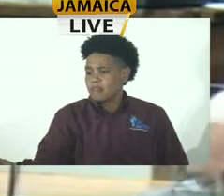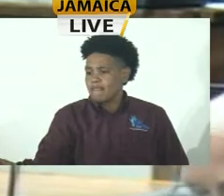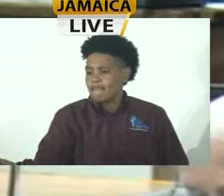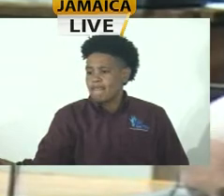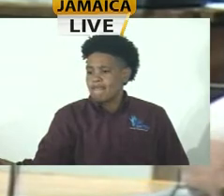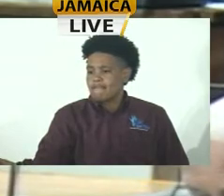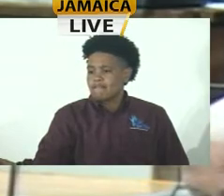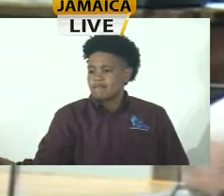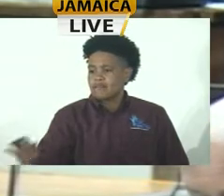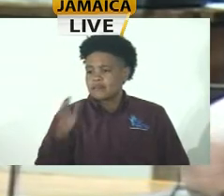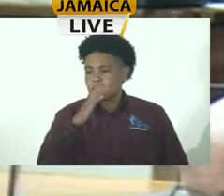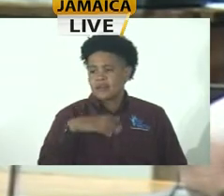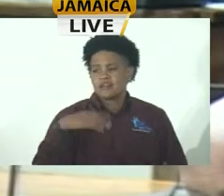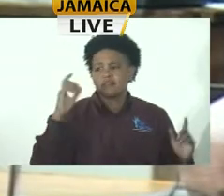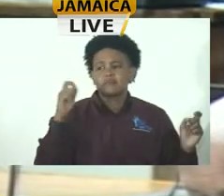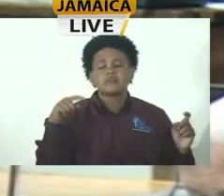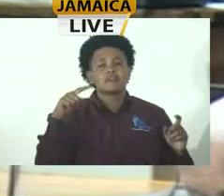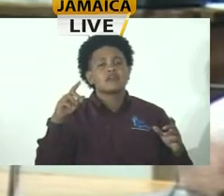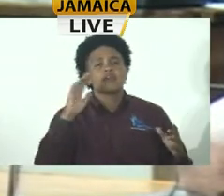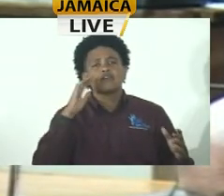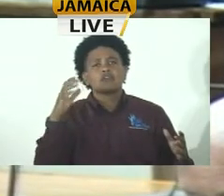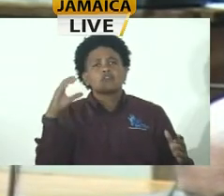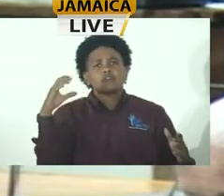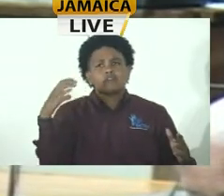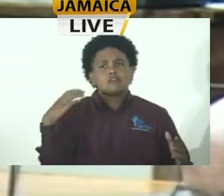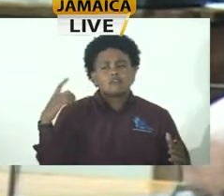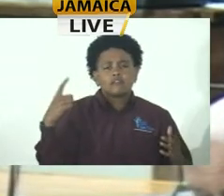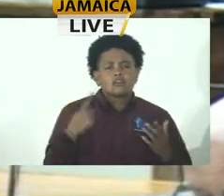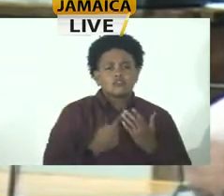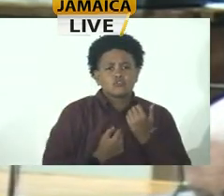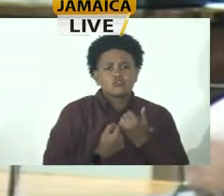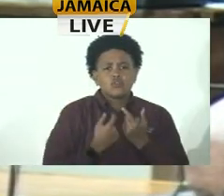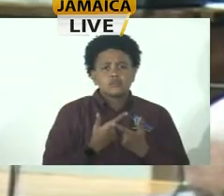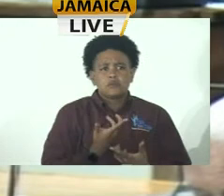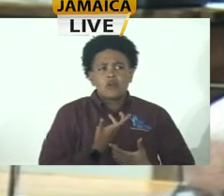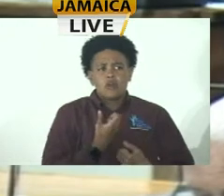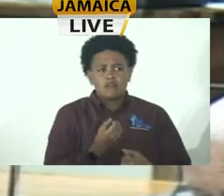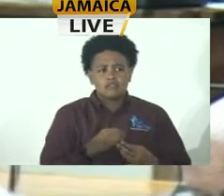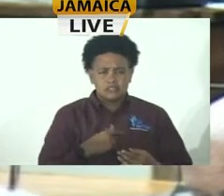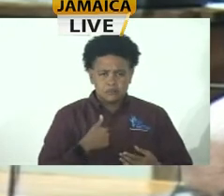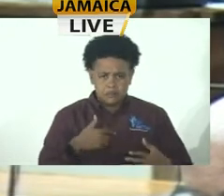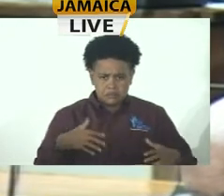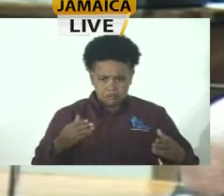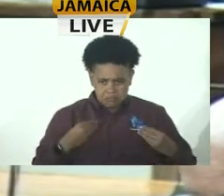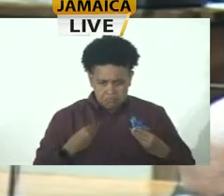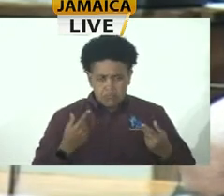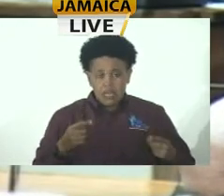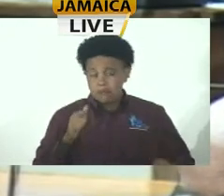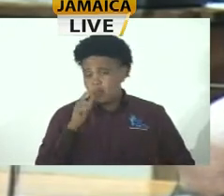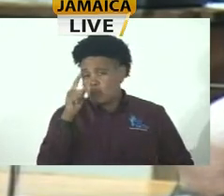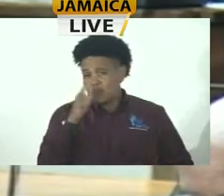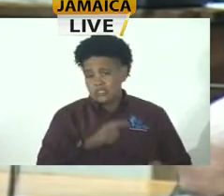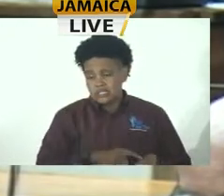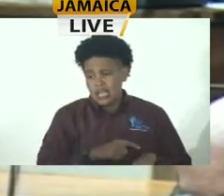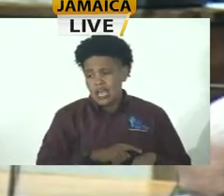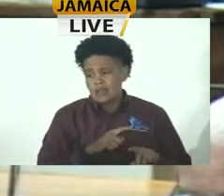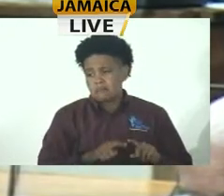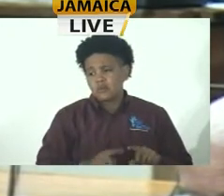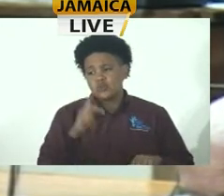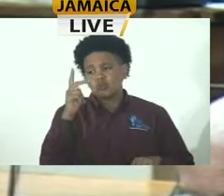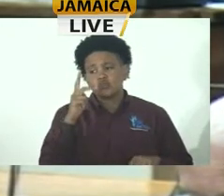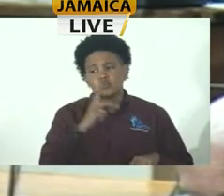madame speaker they placed their trust and confidence in me not once but